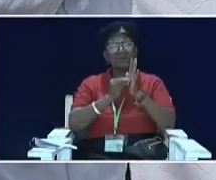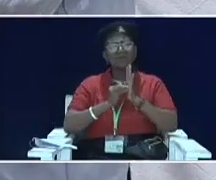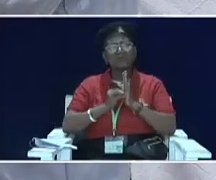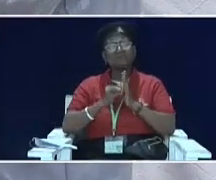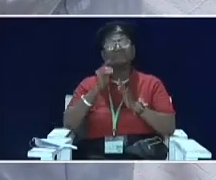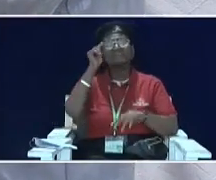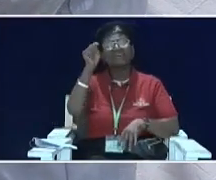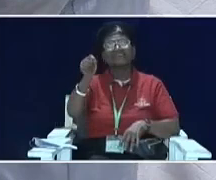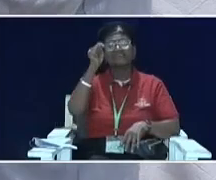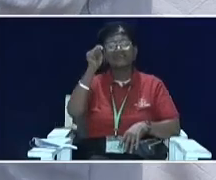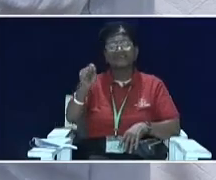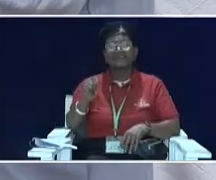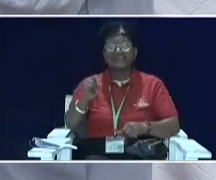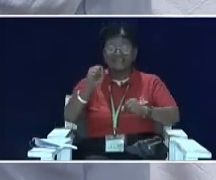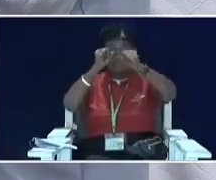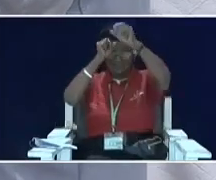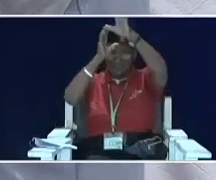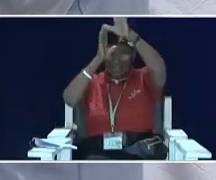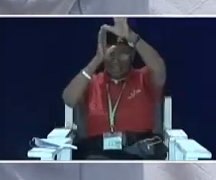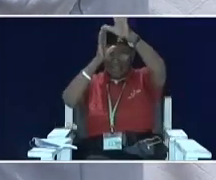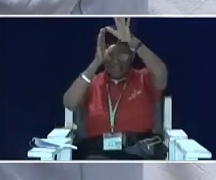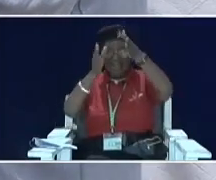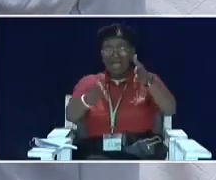Daddy asked me to tell you,